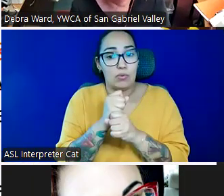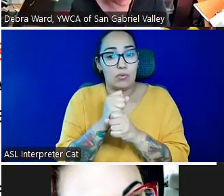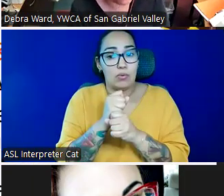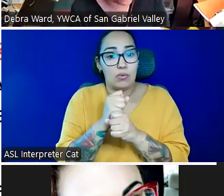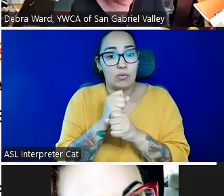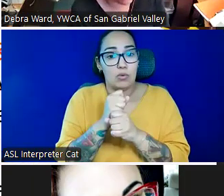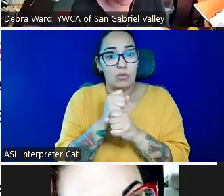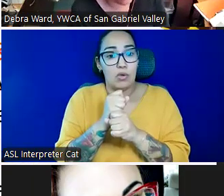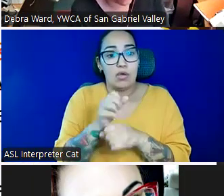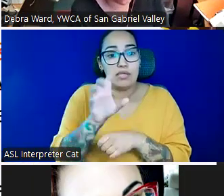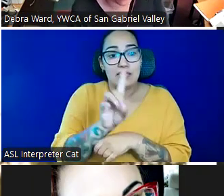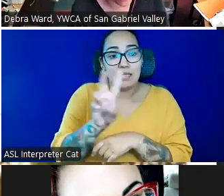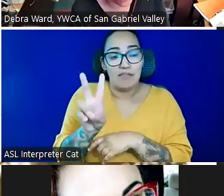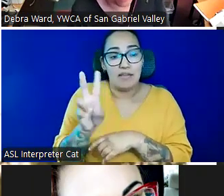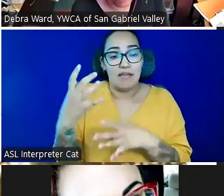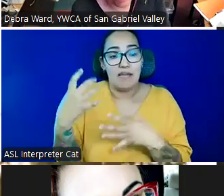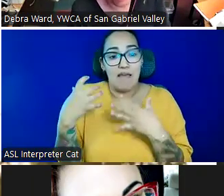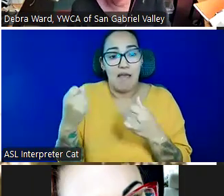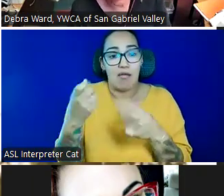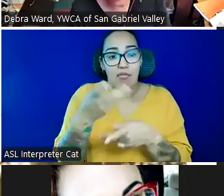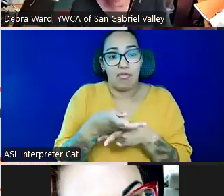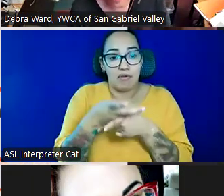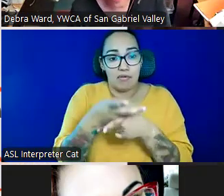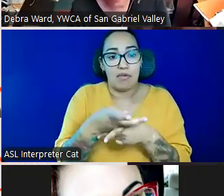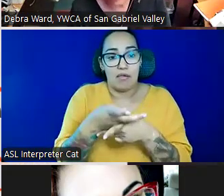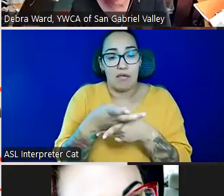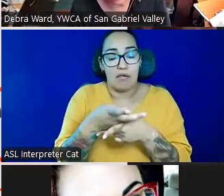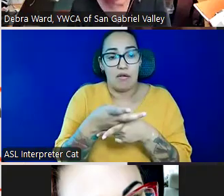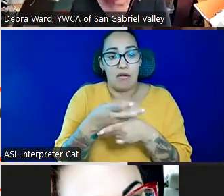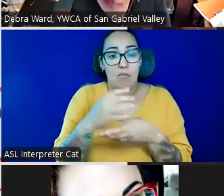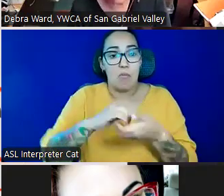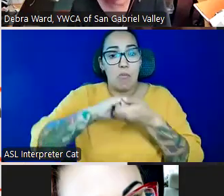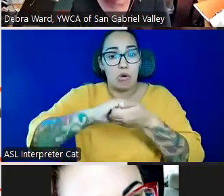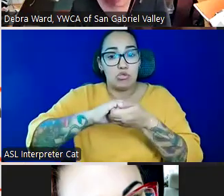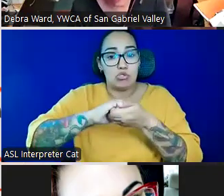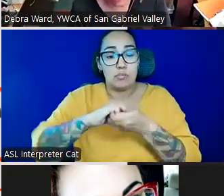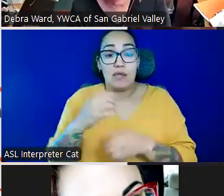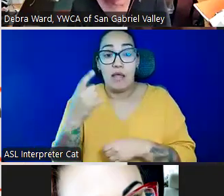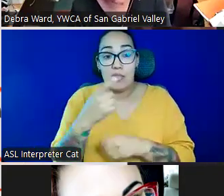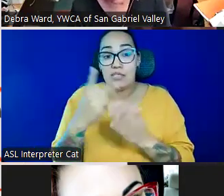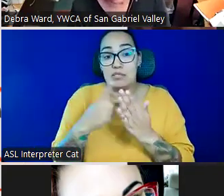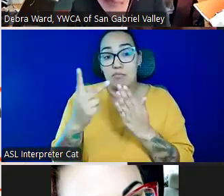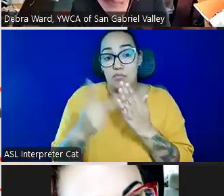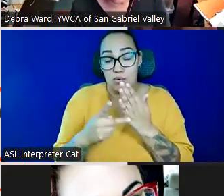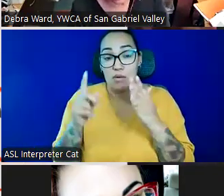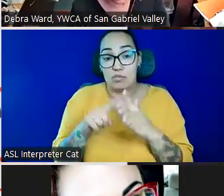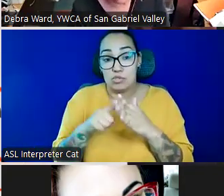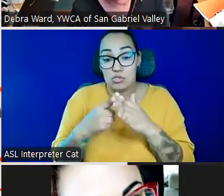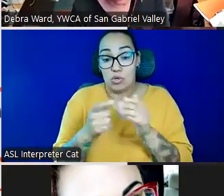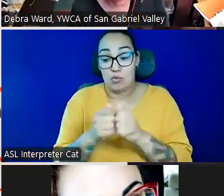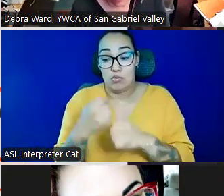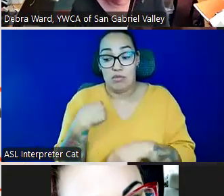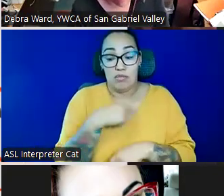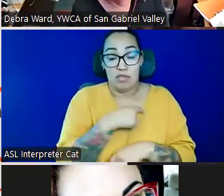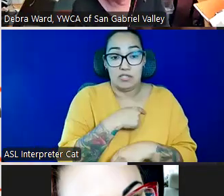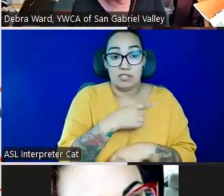of our DV healthcare partnership. And this program started with us with